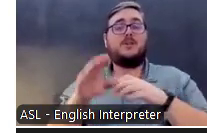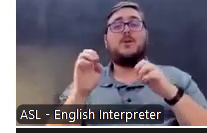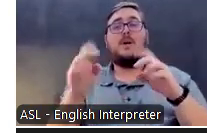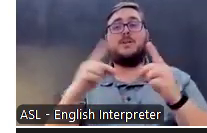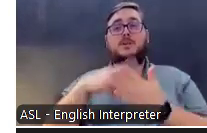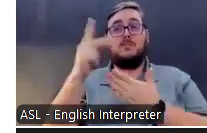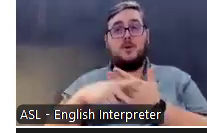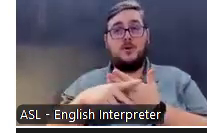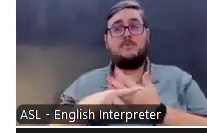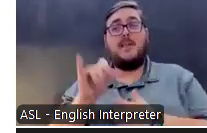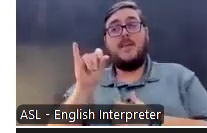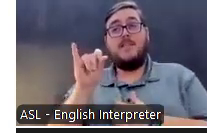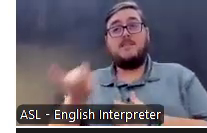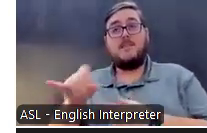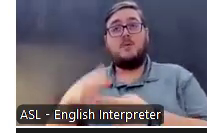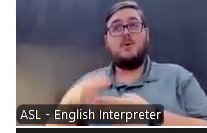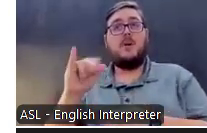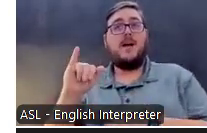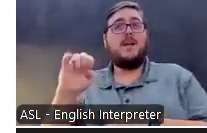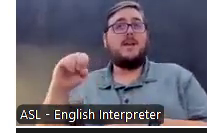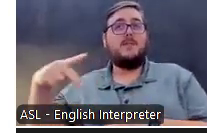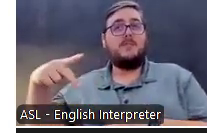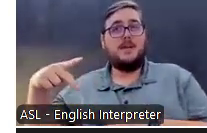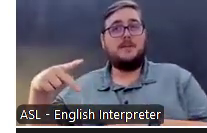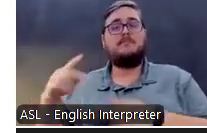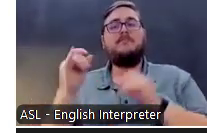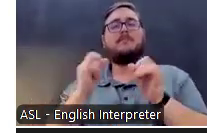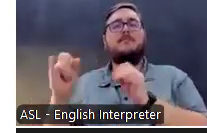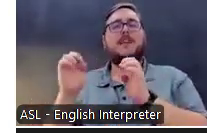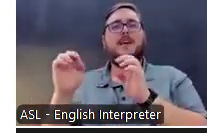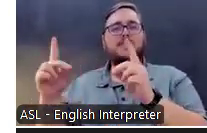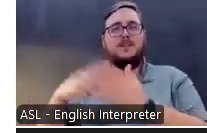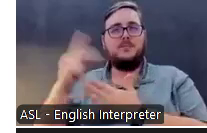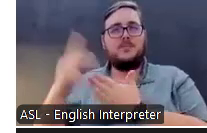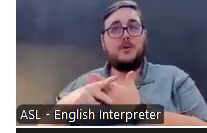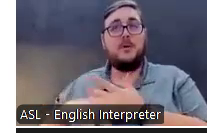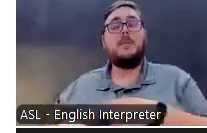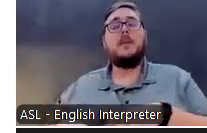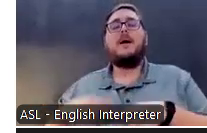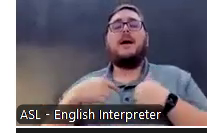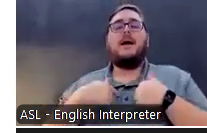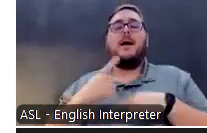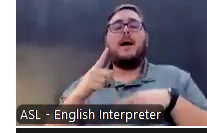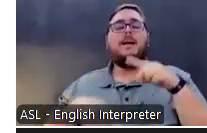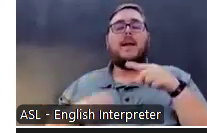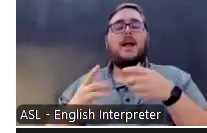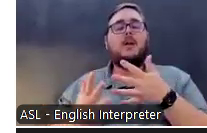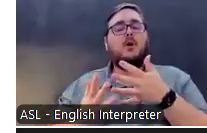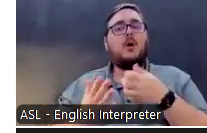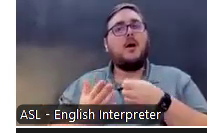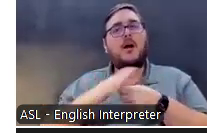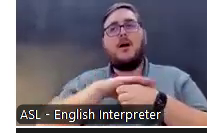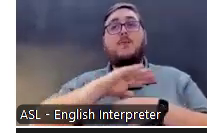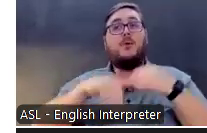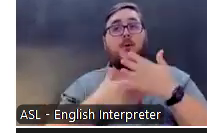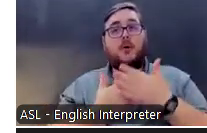cover all concepts and terms under IDEA today. That would take a long time. But I did pick a few that I think can be helpful to